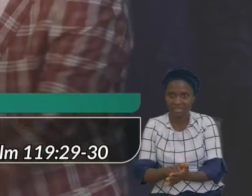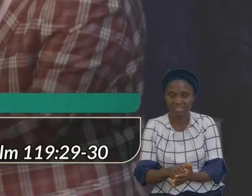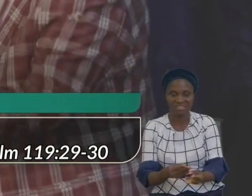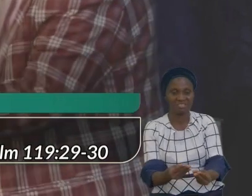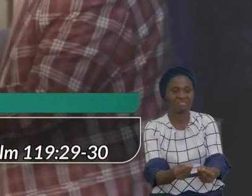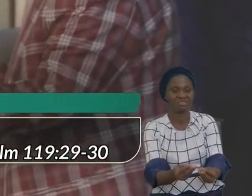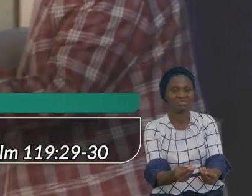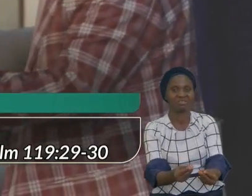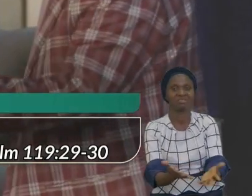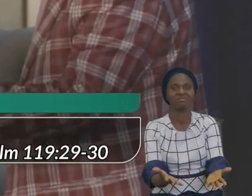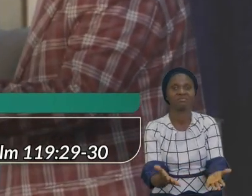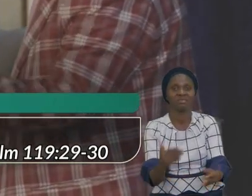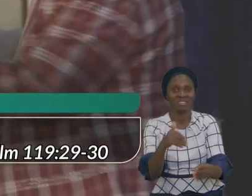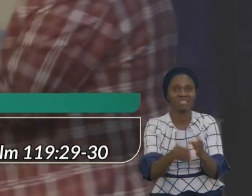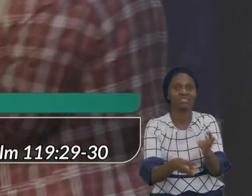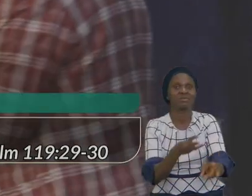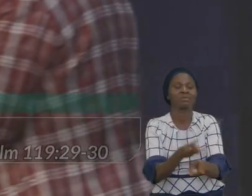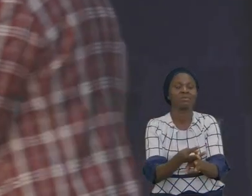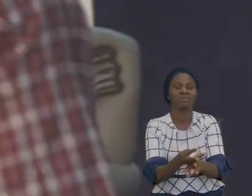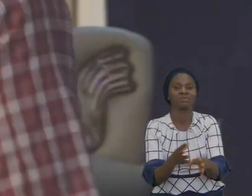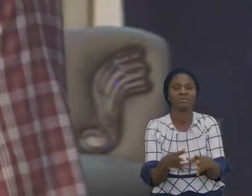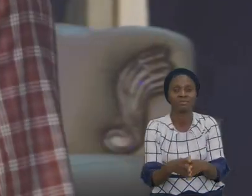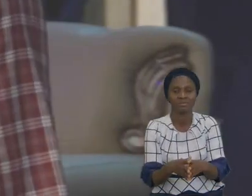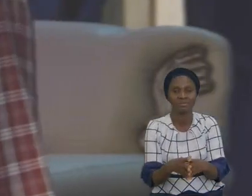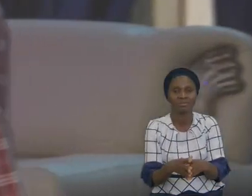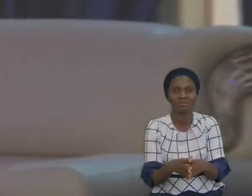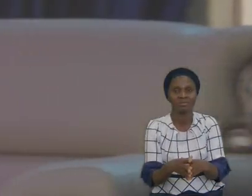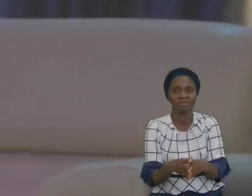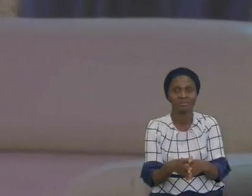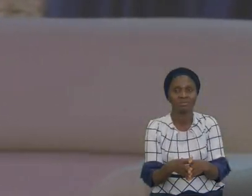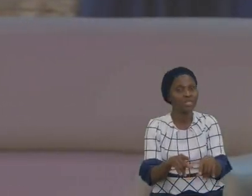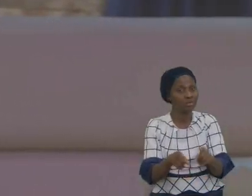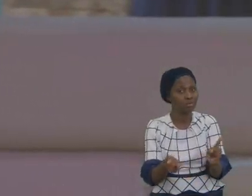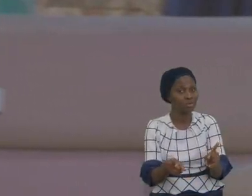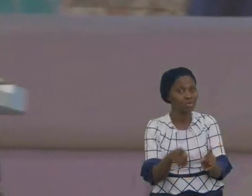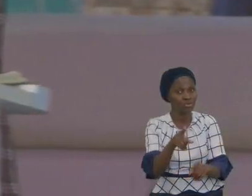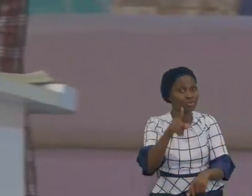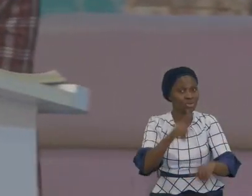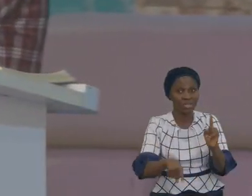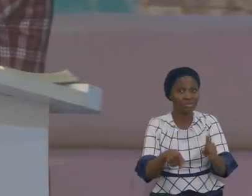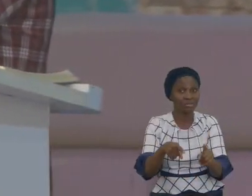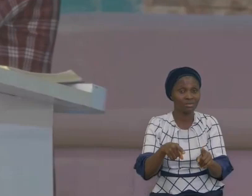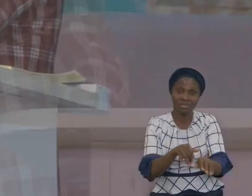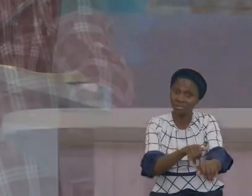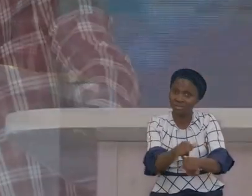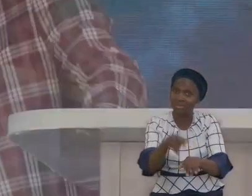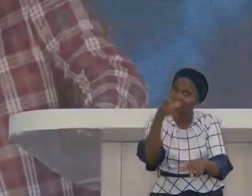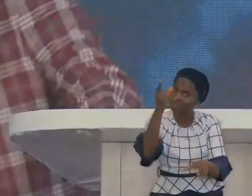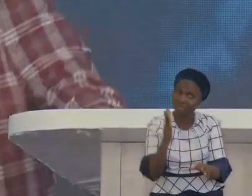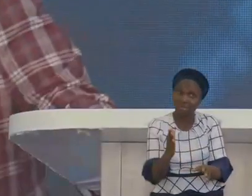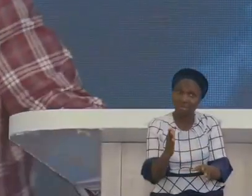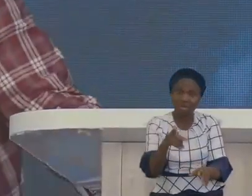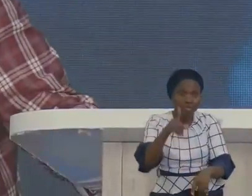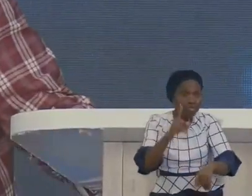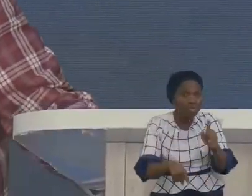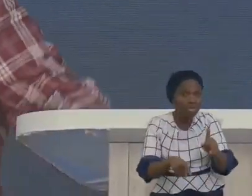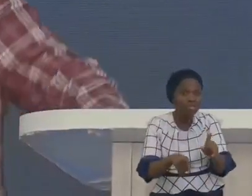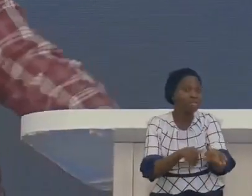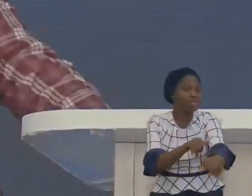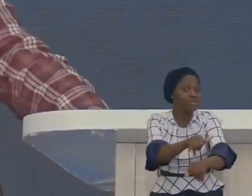But you cannot deceive God. You cannot deceive the Almighty, the all-seeing